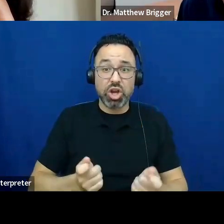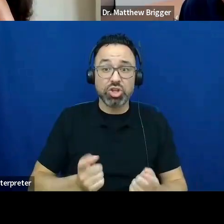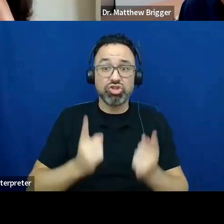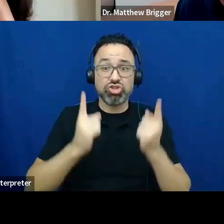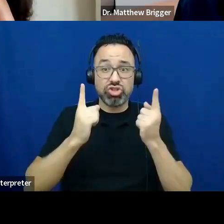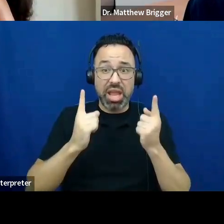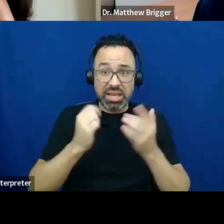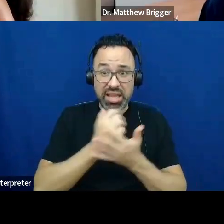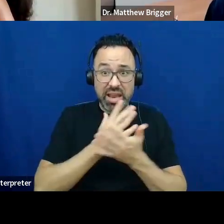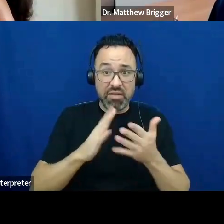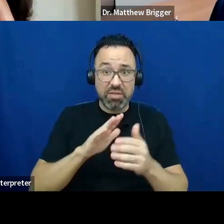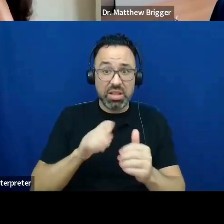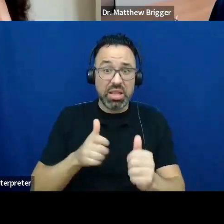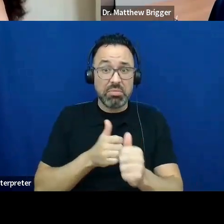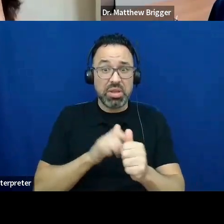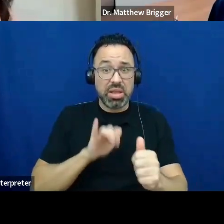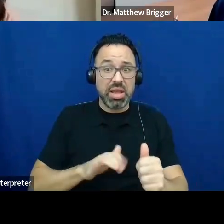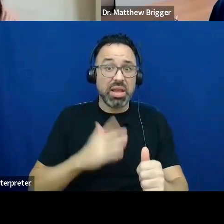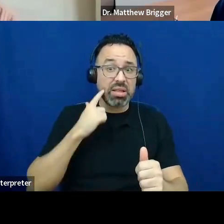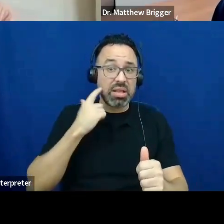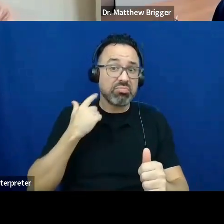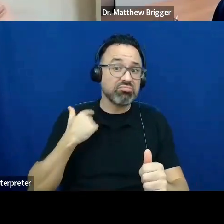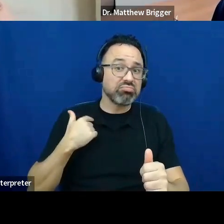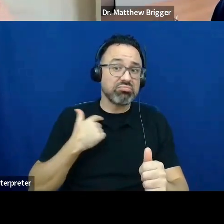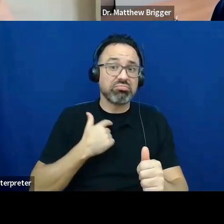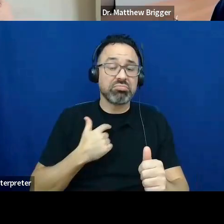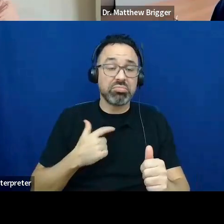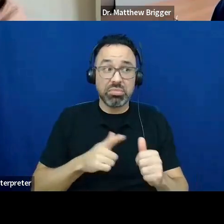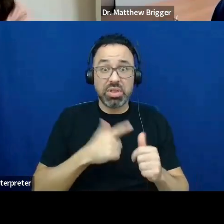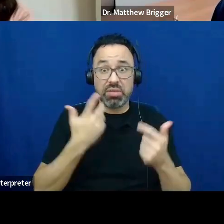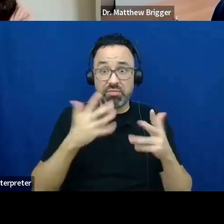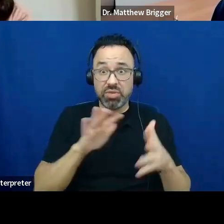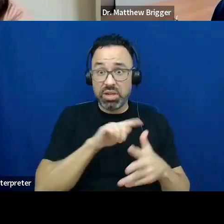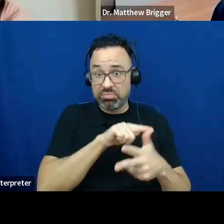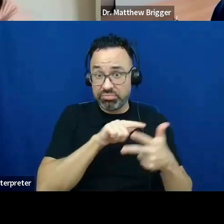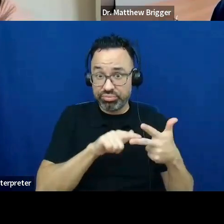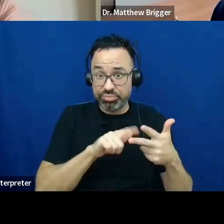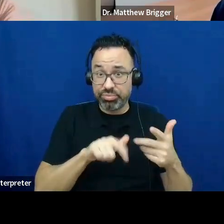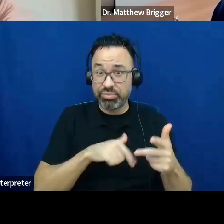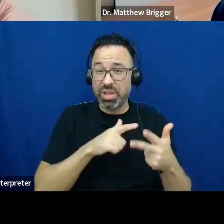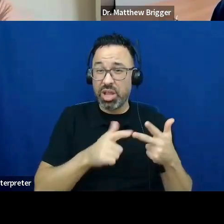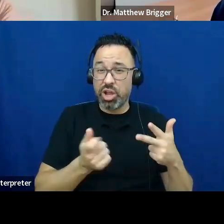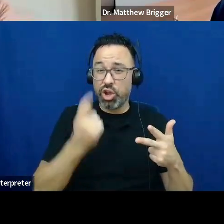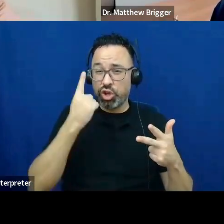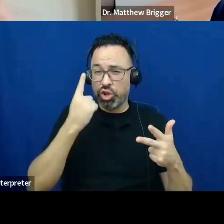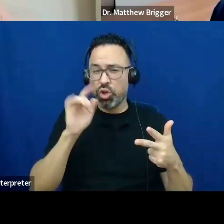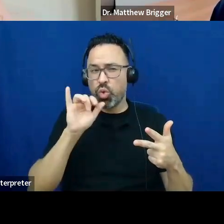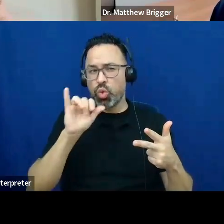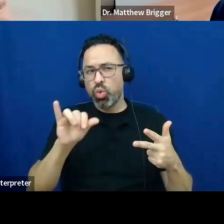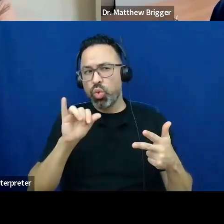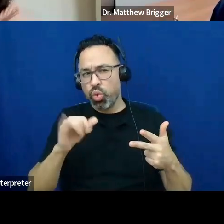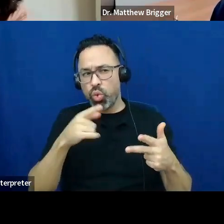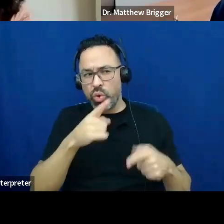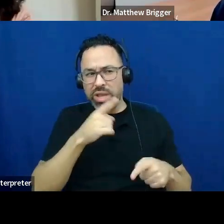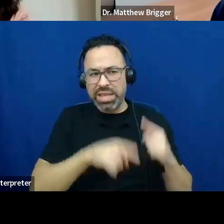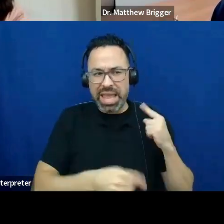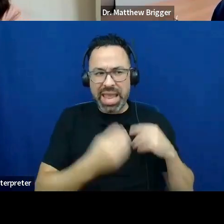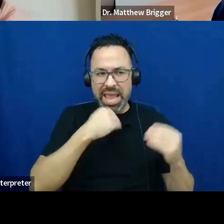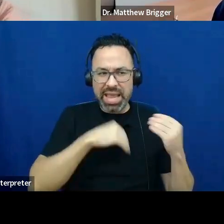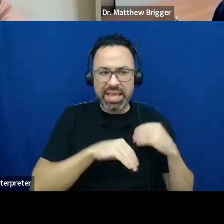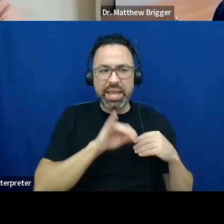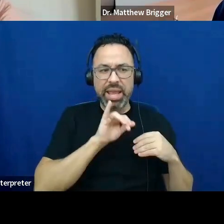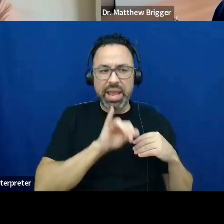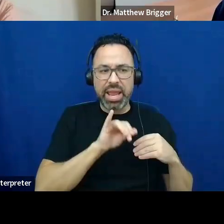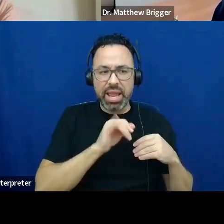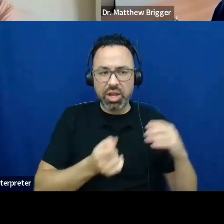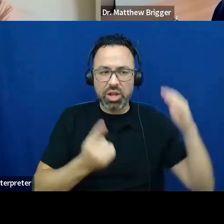physiology behind that. And then after you're targeting that and understanding why can't we eat by mouth, right? There's lots